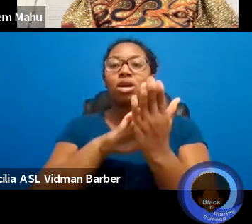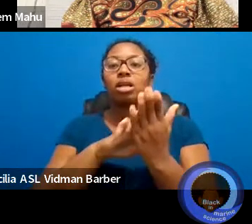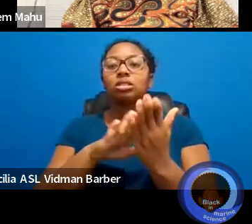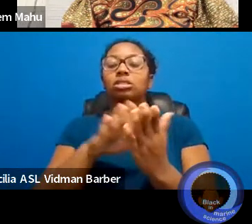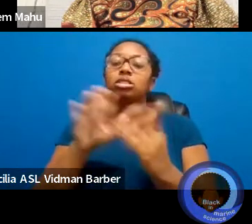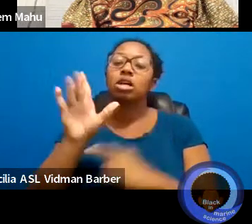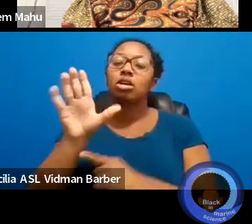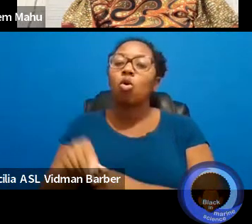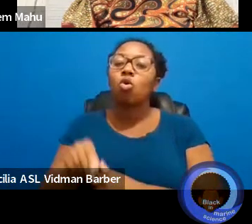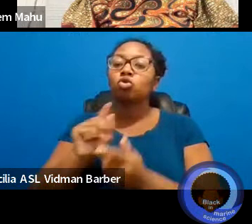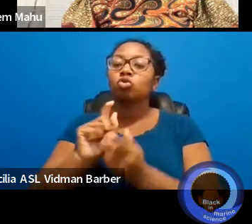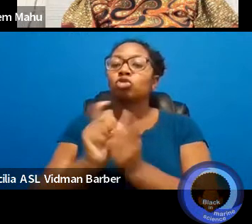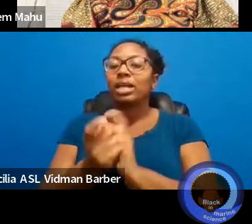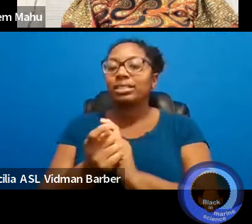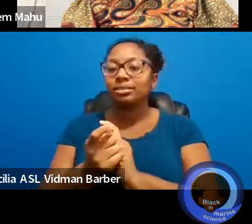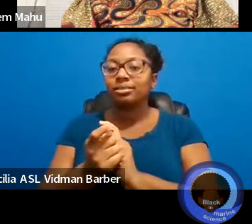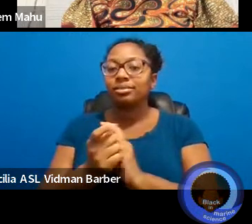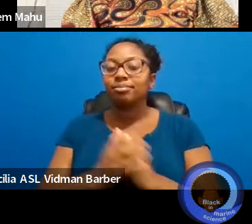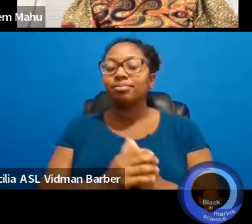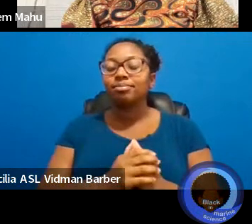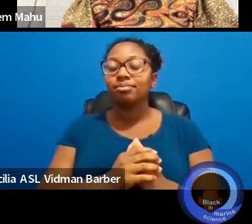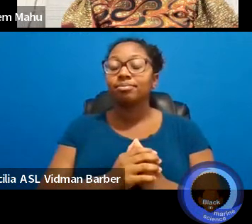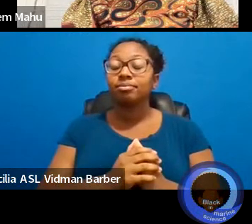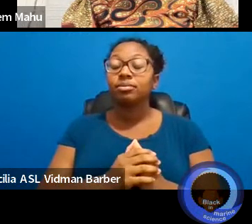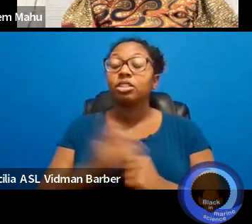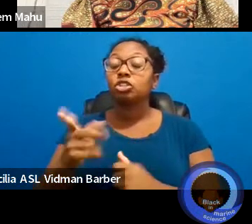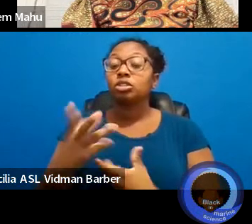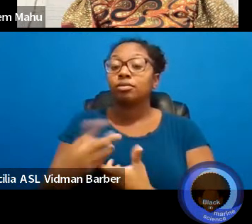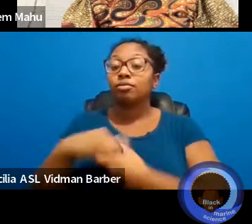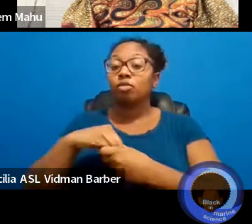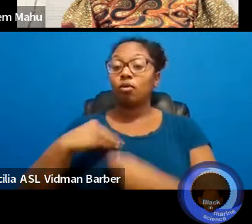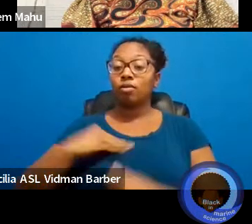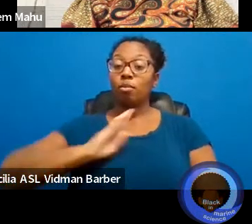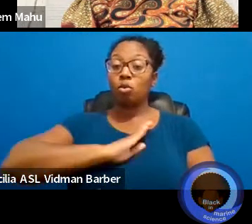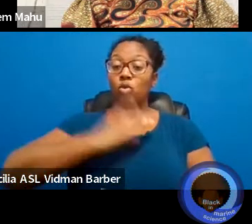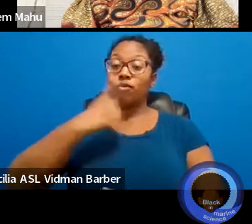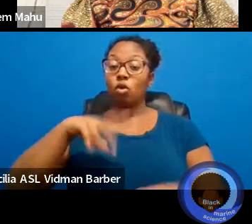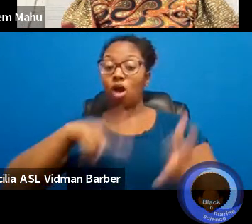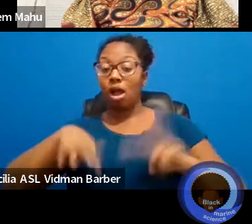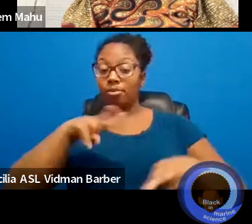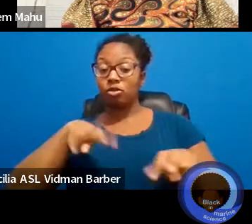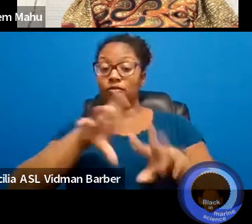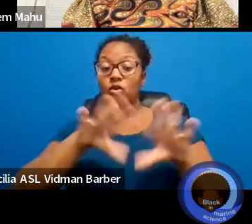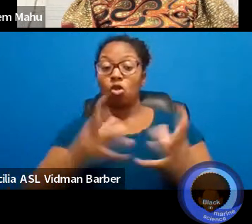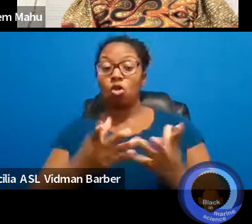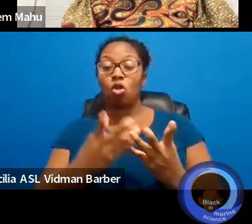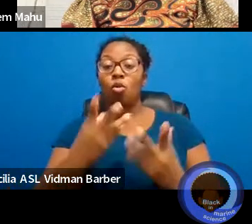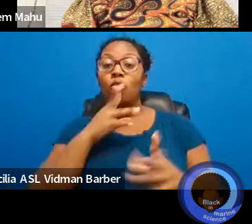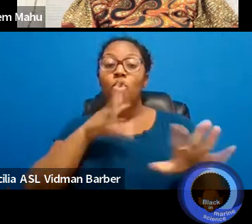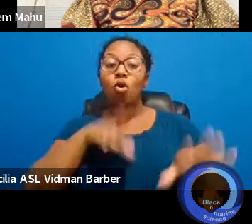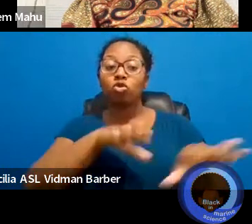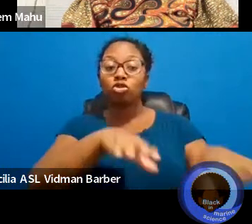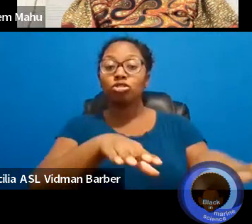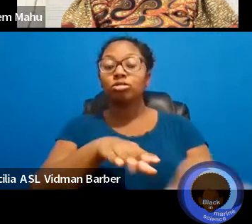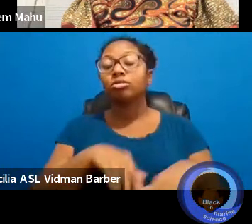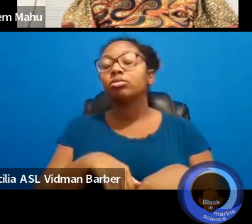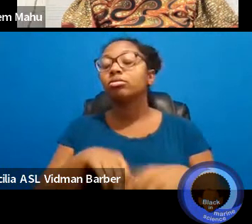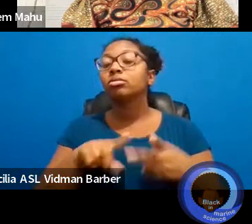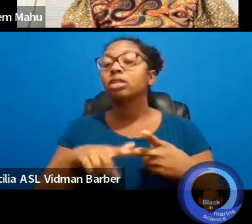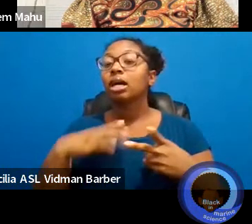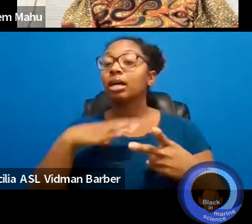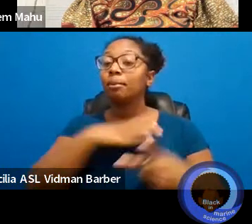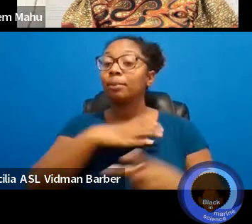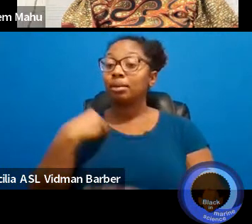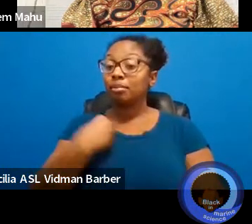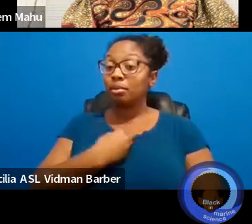challenges. She's a member of the trustee board for the Partnership for Observation of the Global Oceans, a steering committee member for